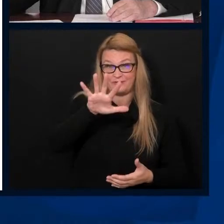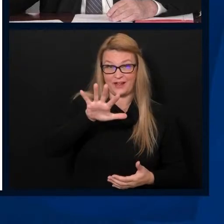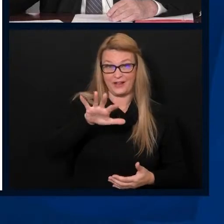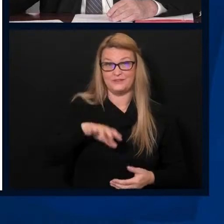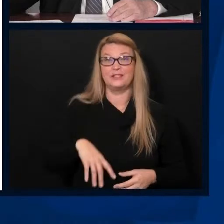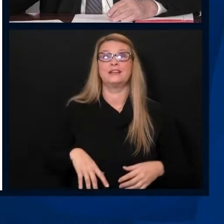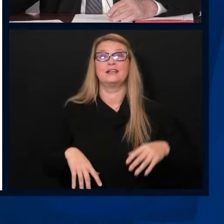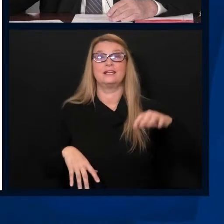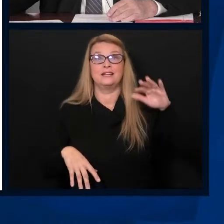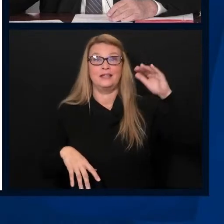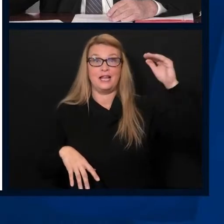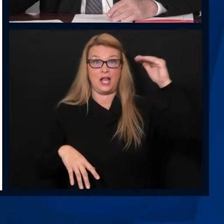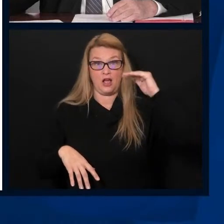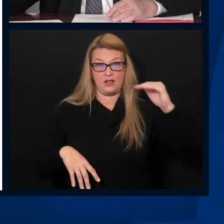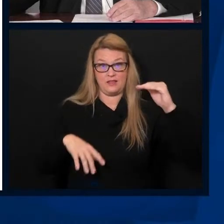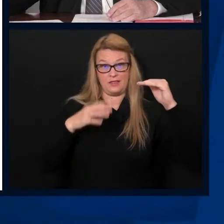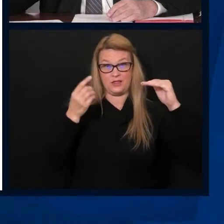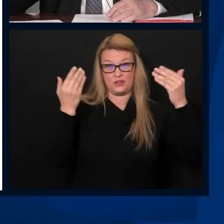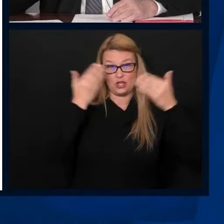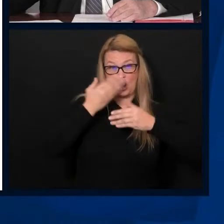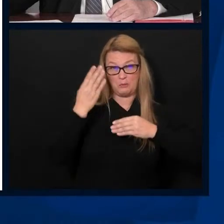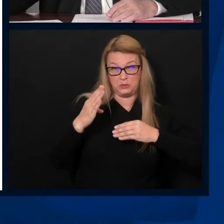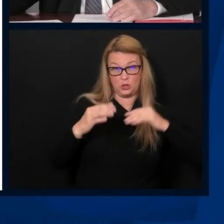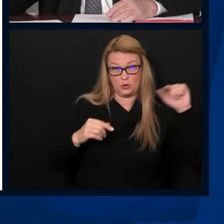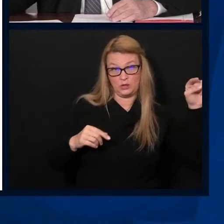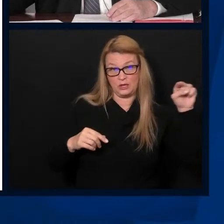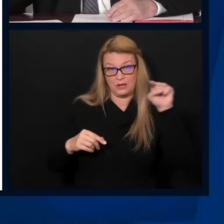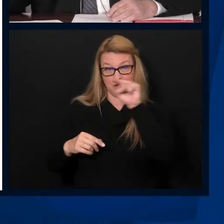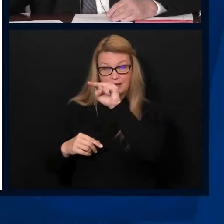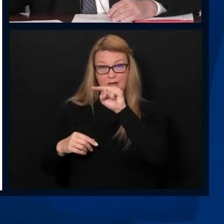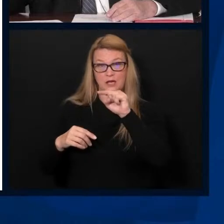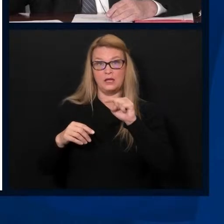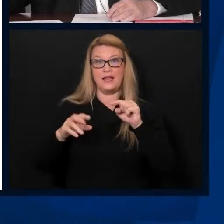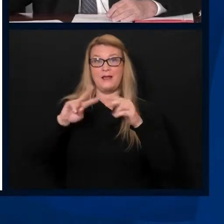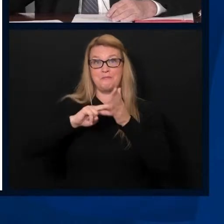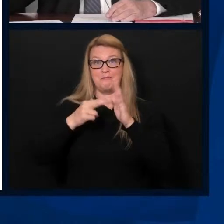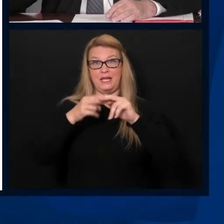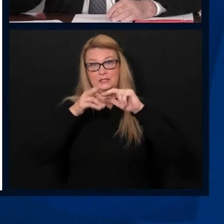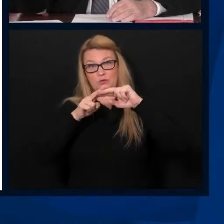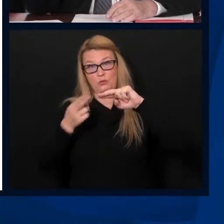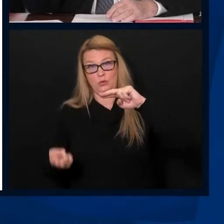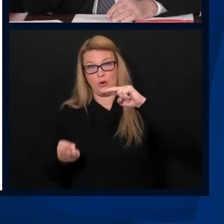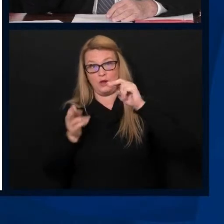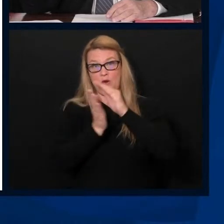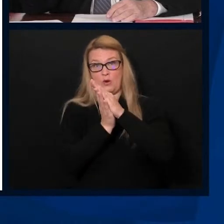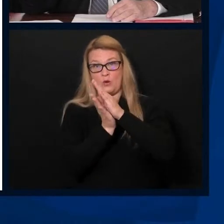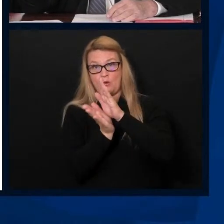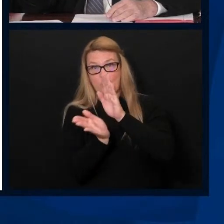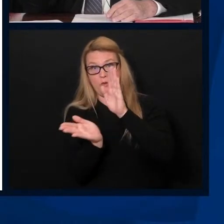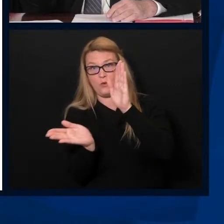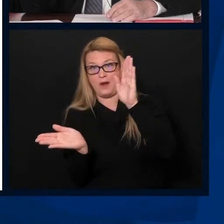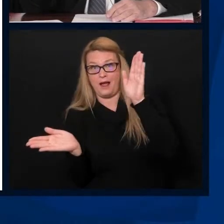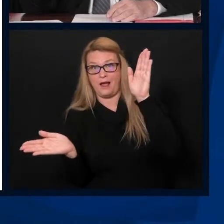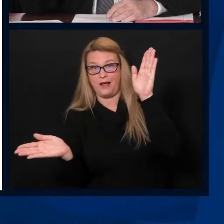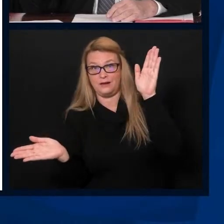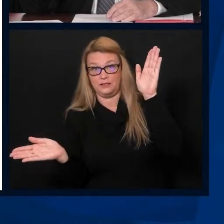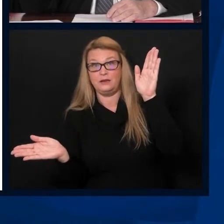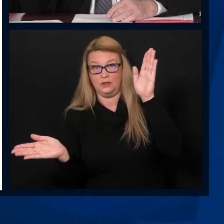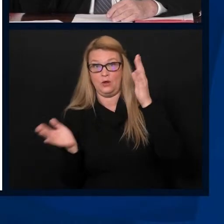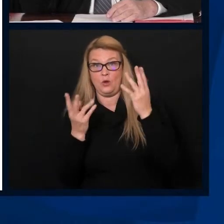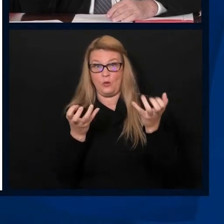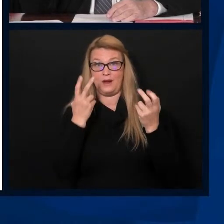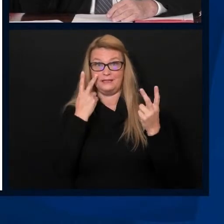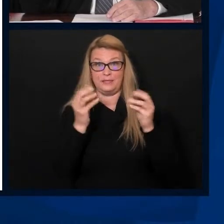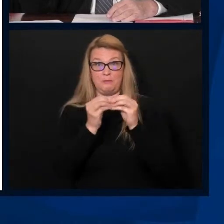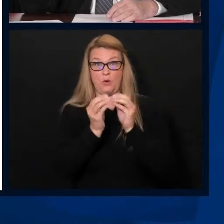89,575. And the active cases, you can see, are dropping. The wider that gets, the better we